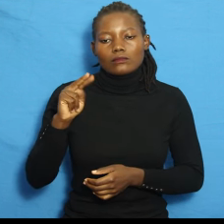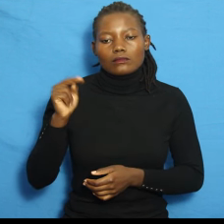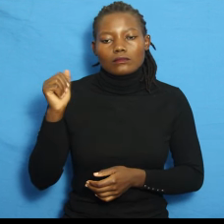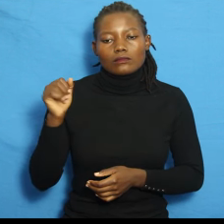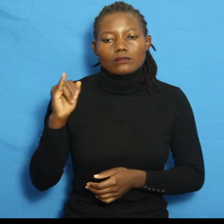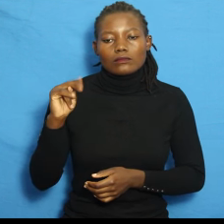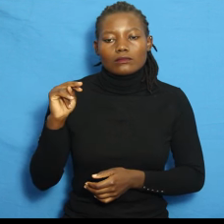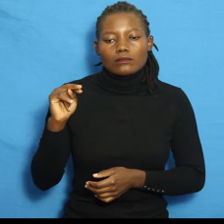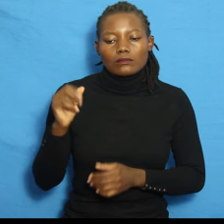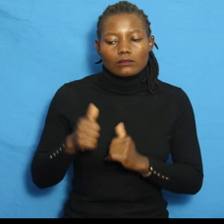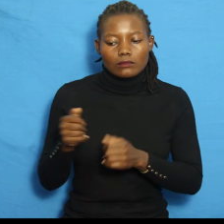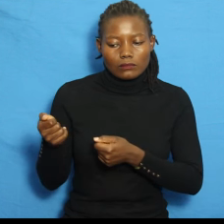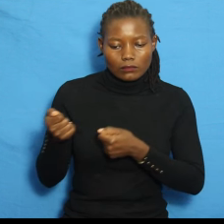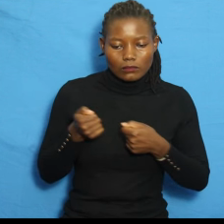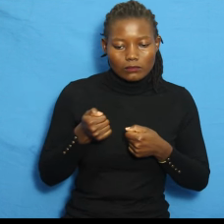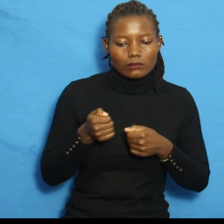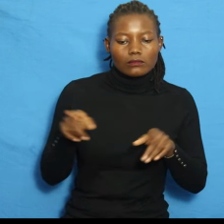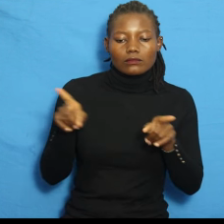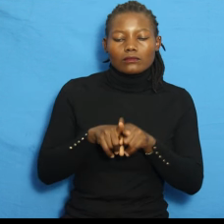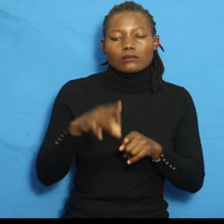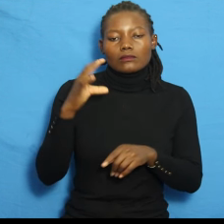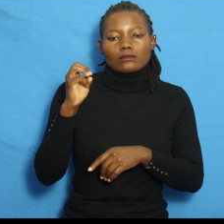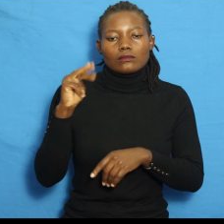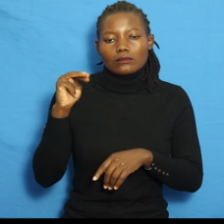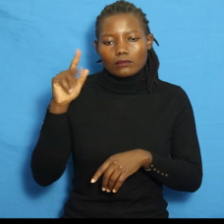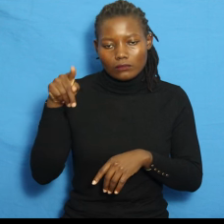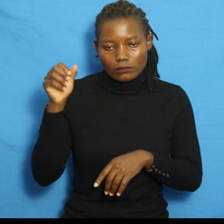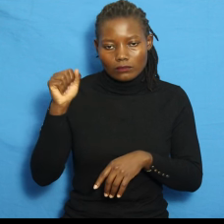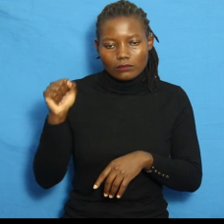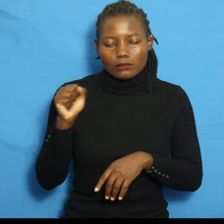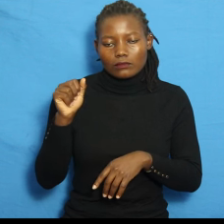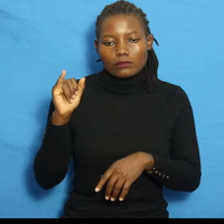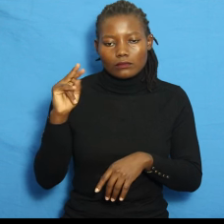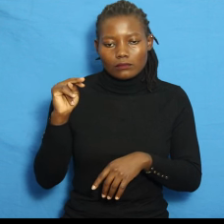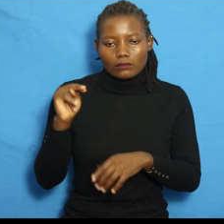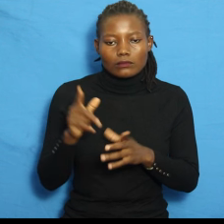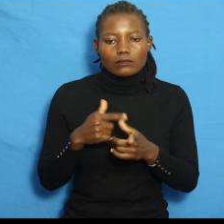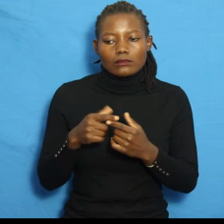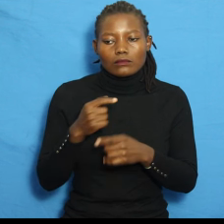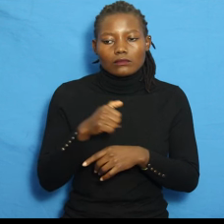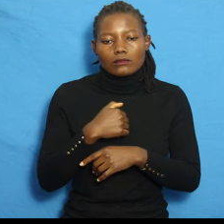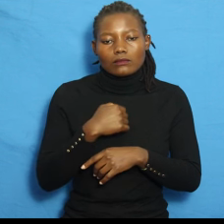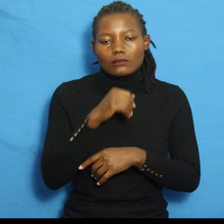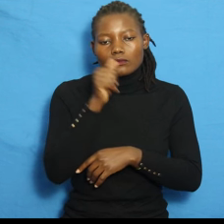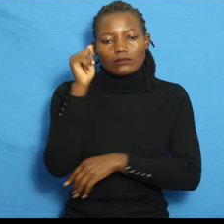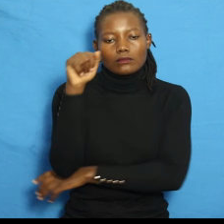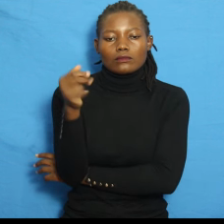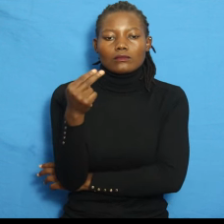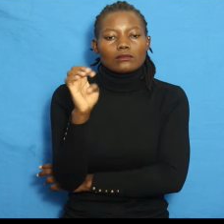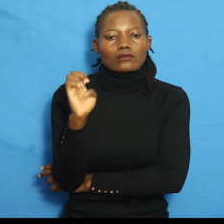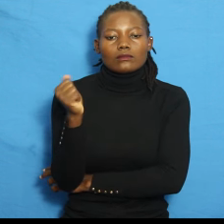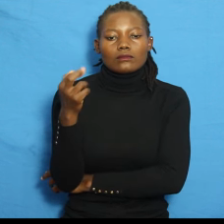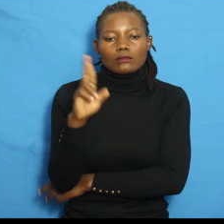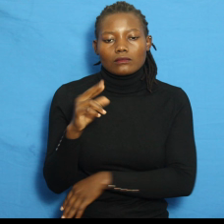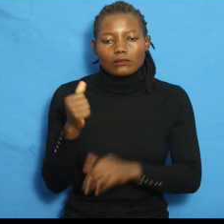force. We have compression, which is a squeezing force. We have a shear, which is a